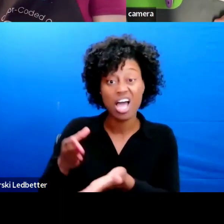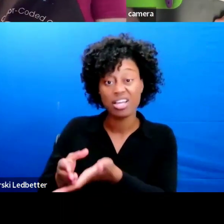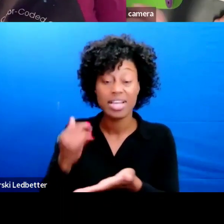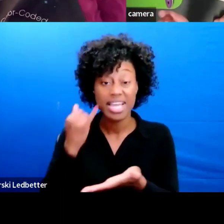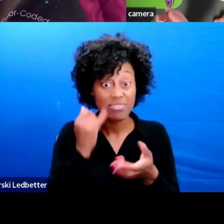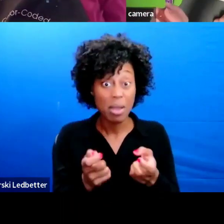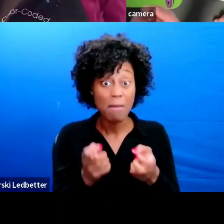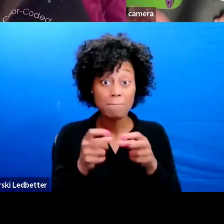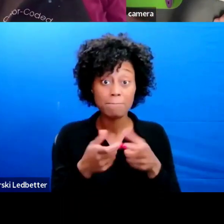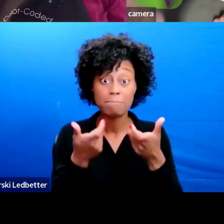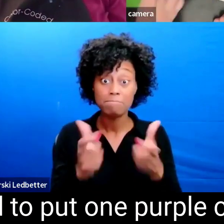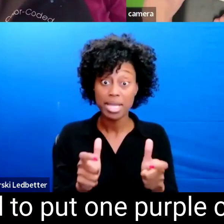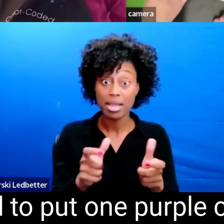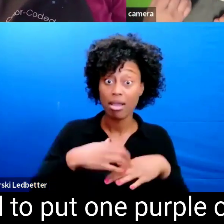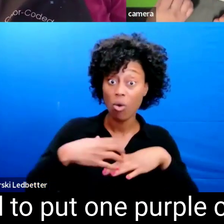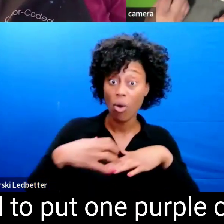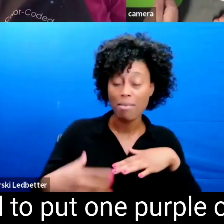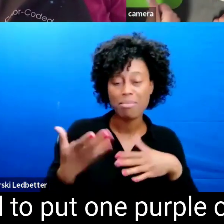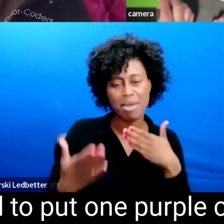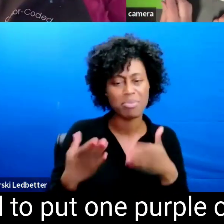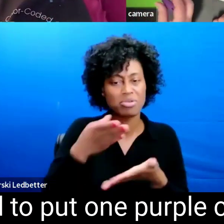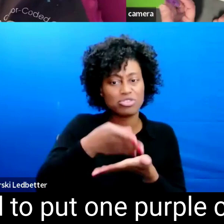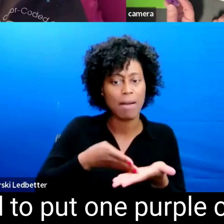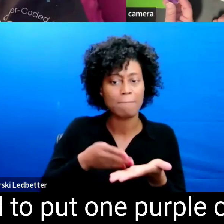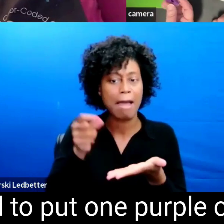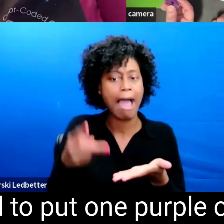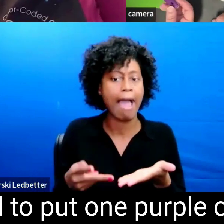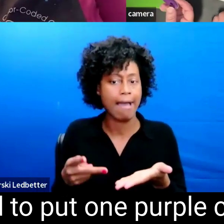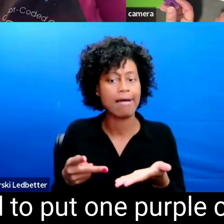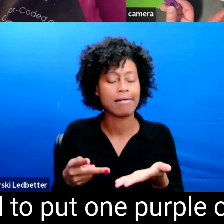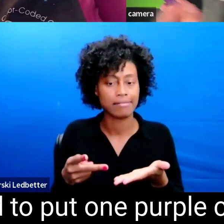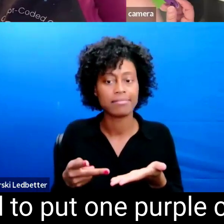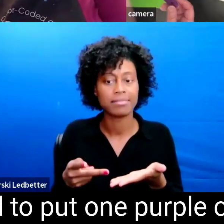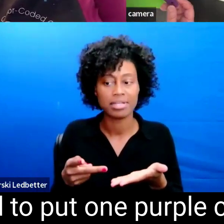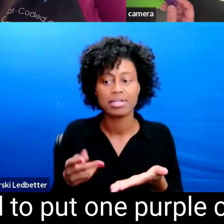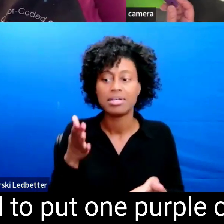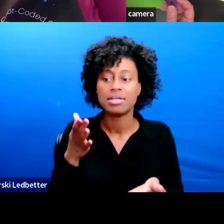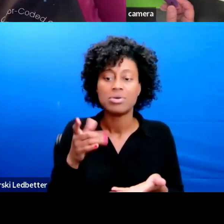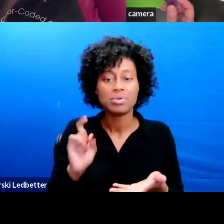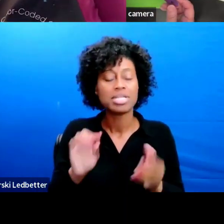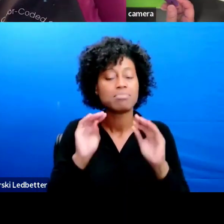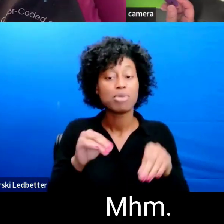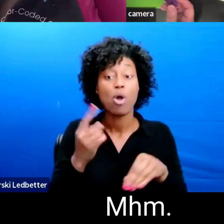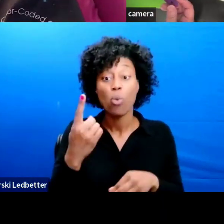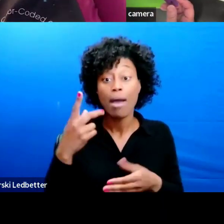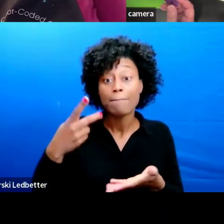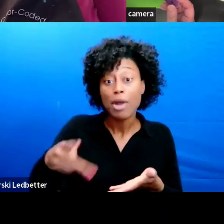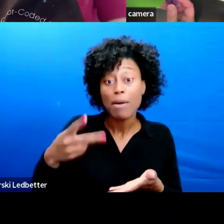half. So we need to put 1 purple cup of grapes in.